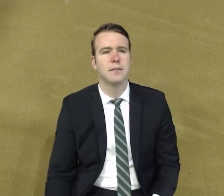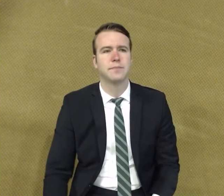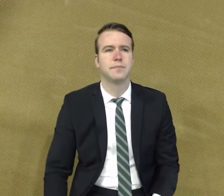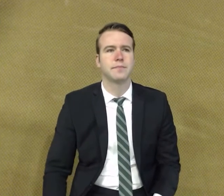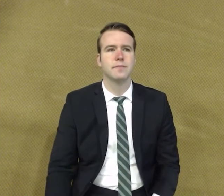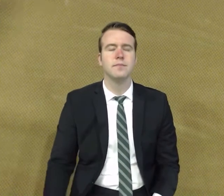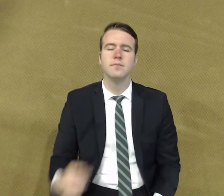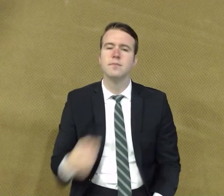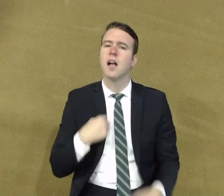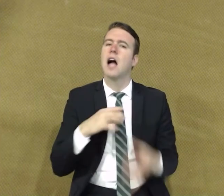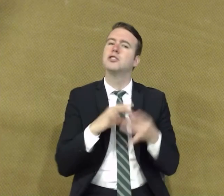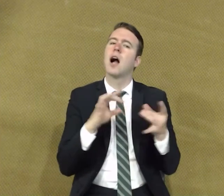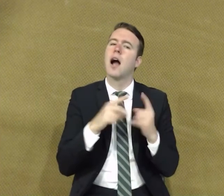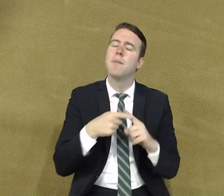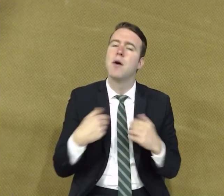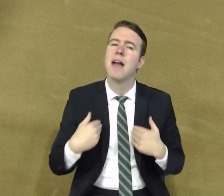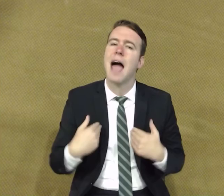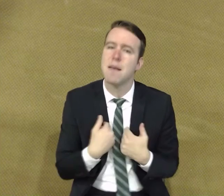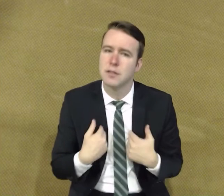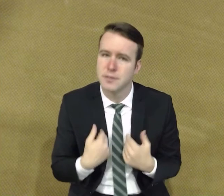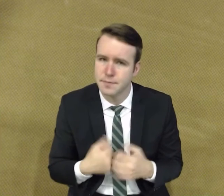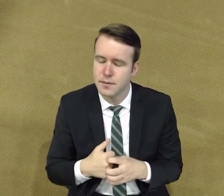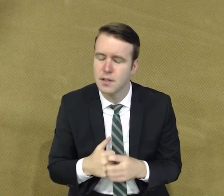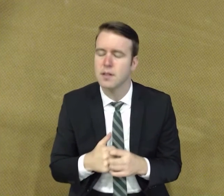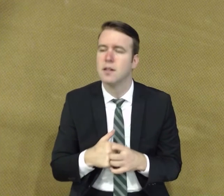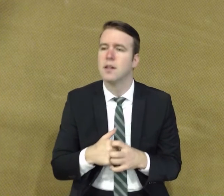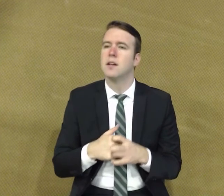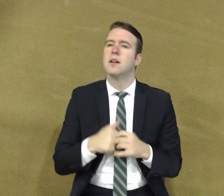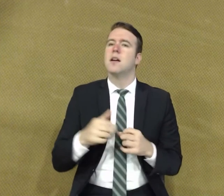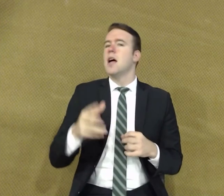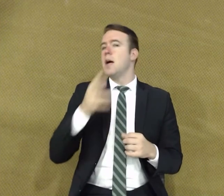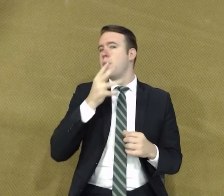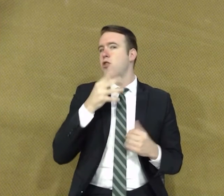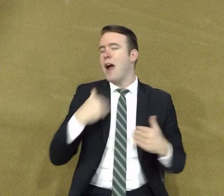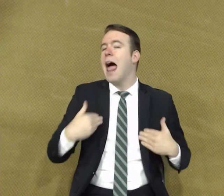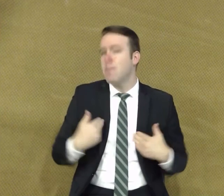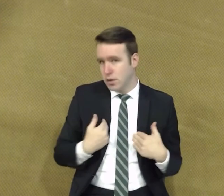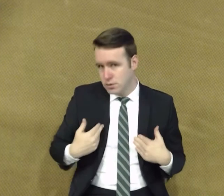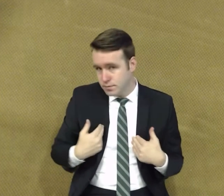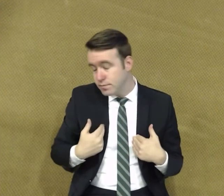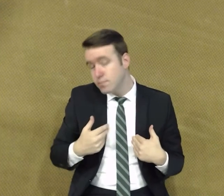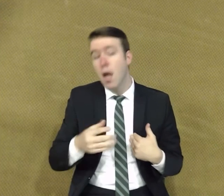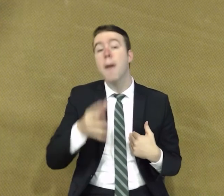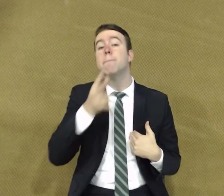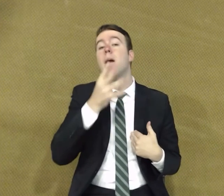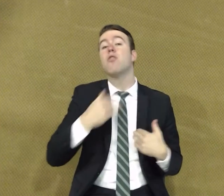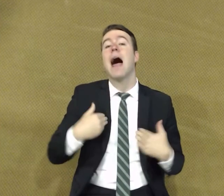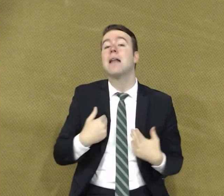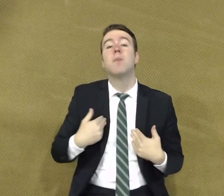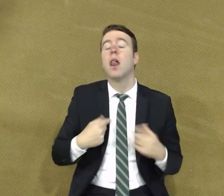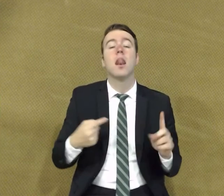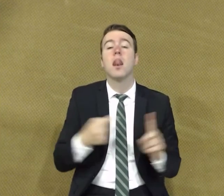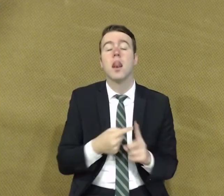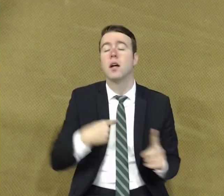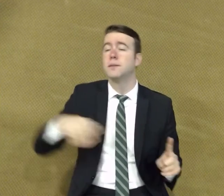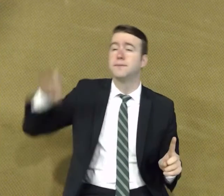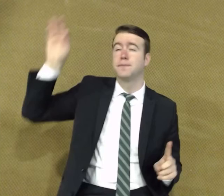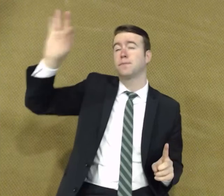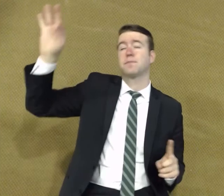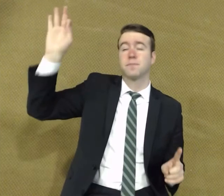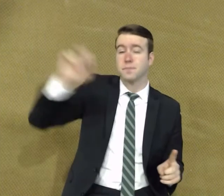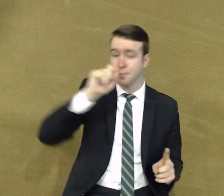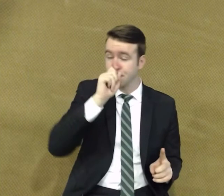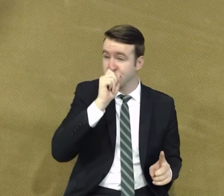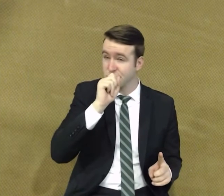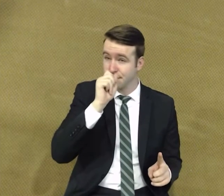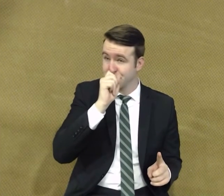is animals, mother animals. And the mother animals that I preached about then, that is